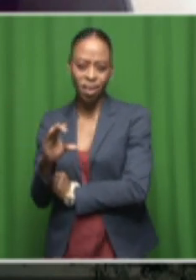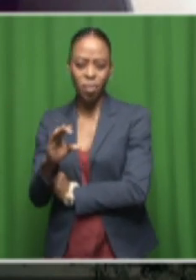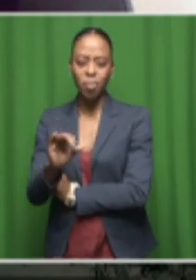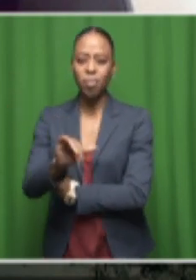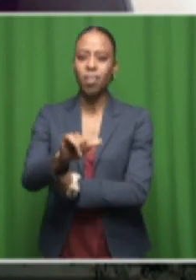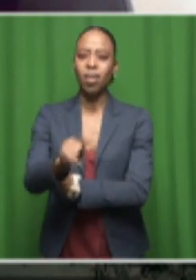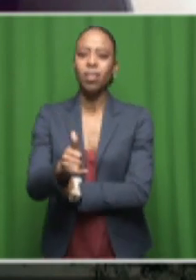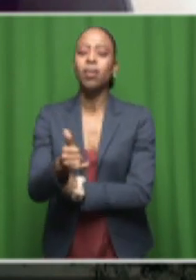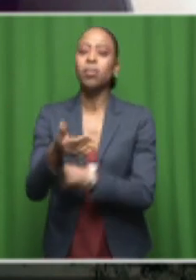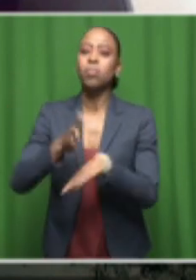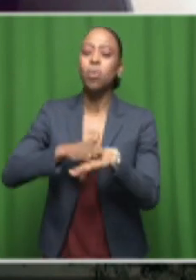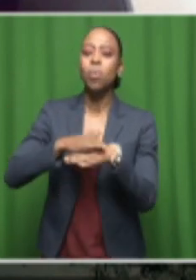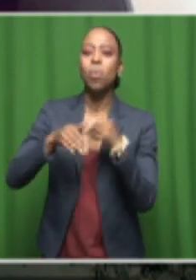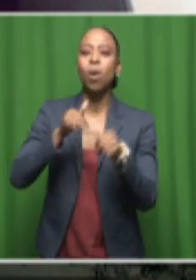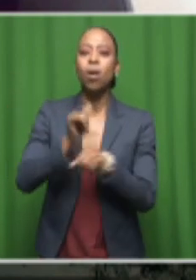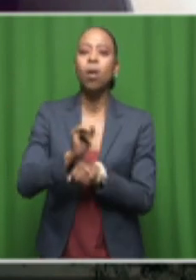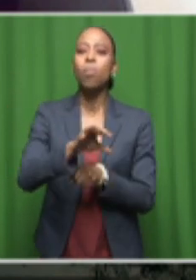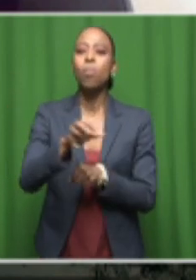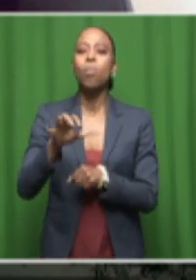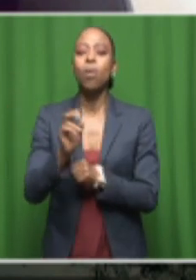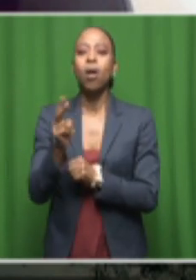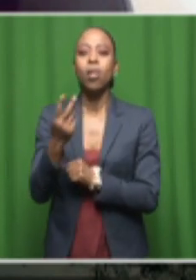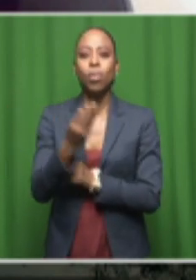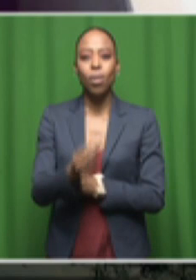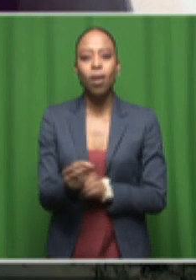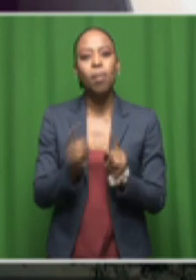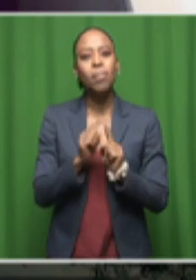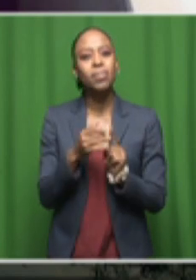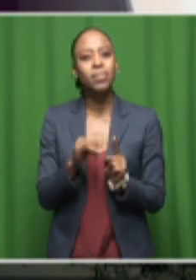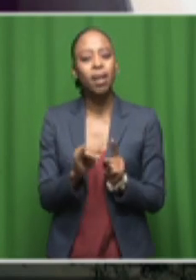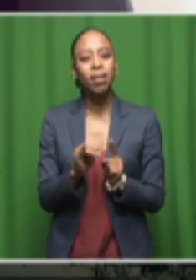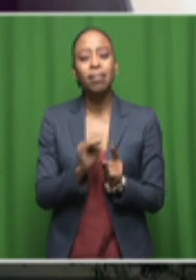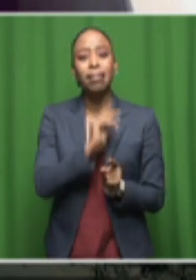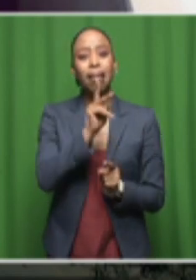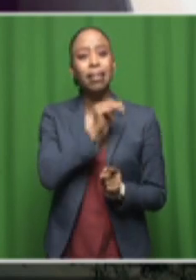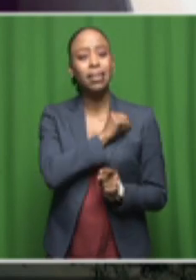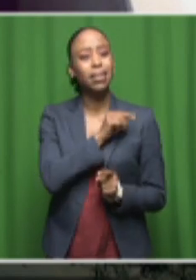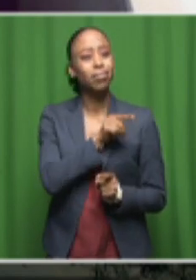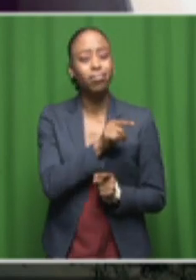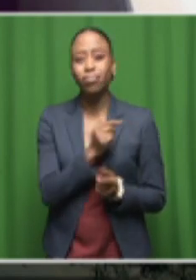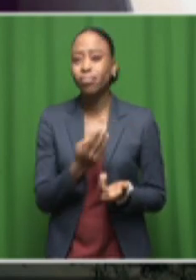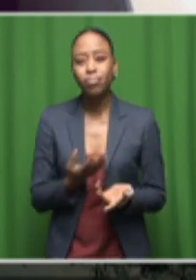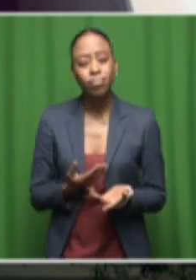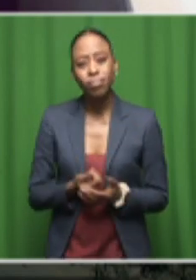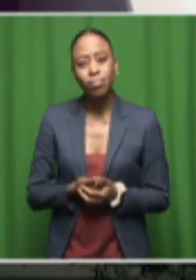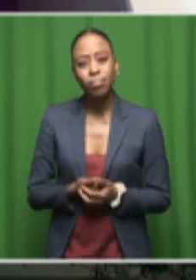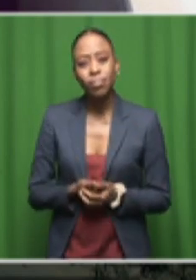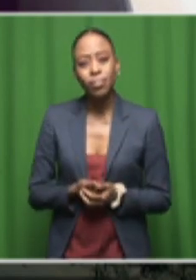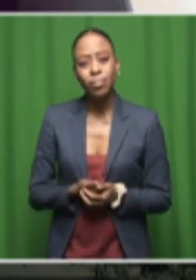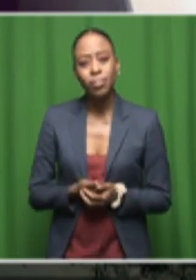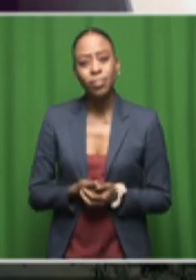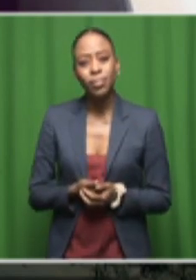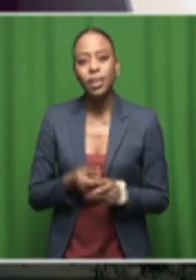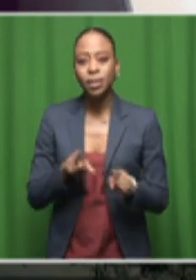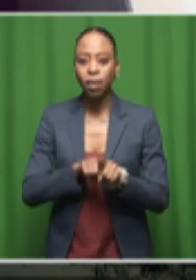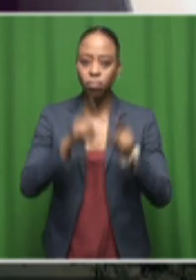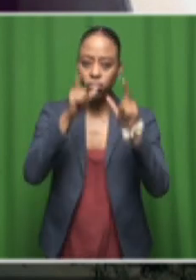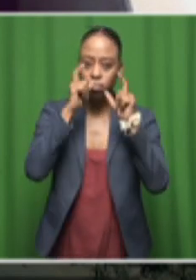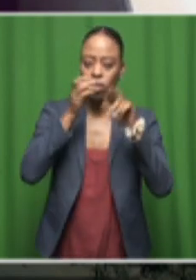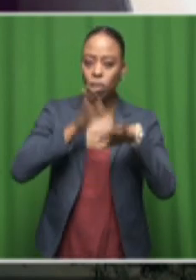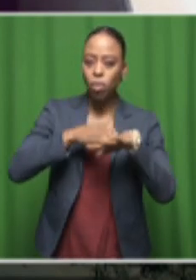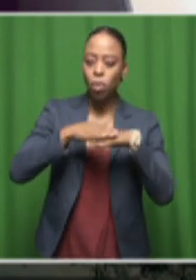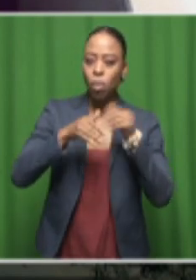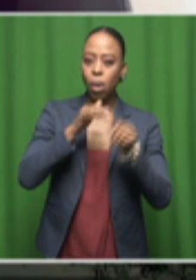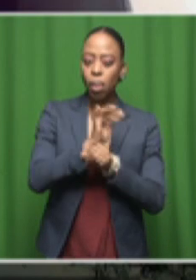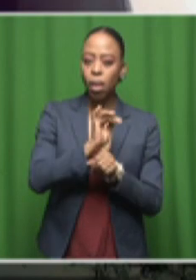course, around that we've got the other provinces. But certainly KwaZulu-Natal is the one to look at this point